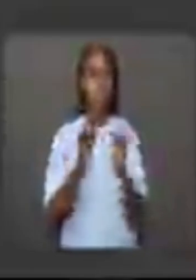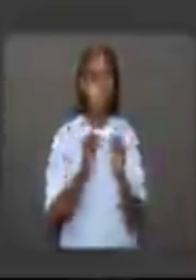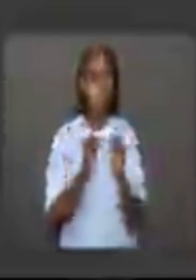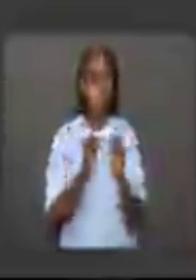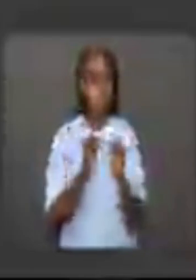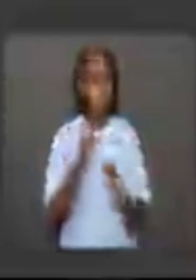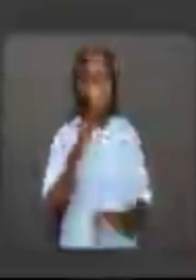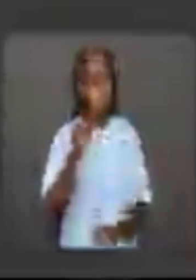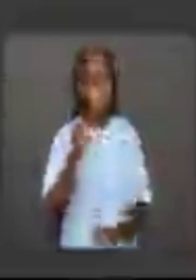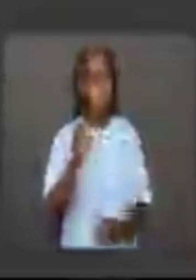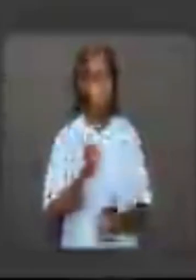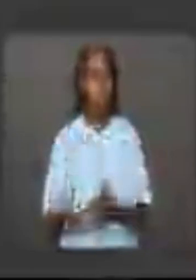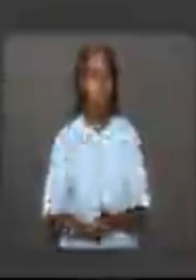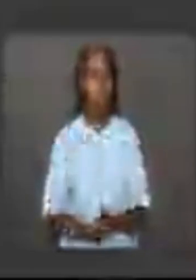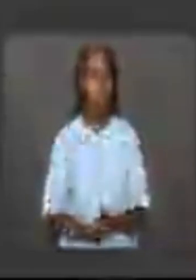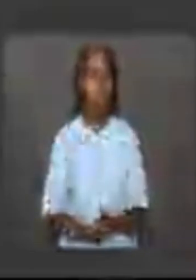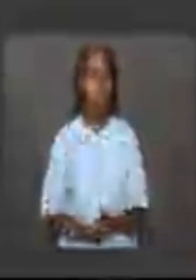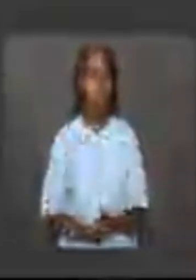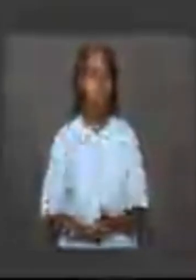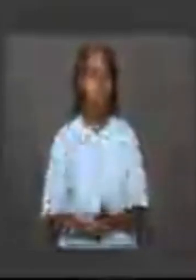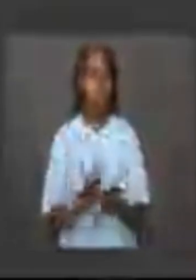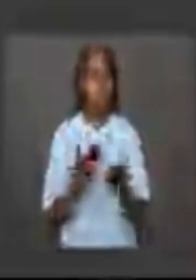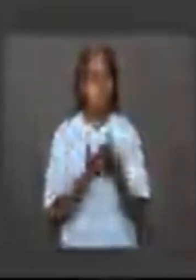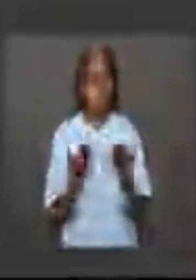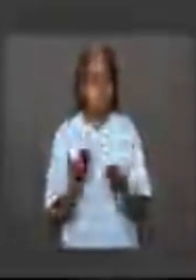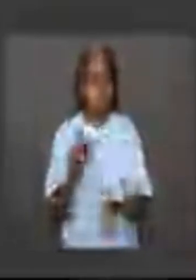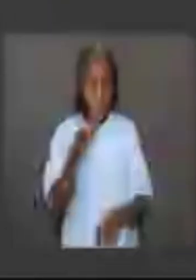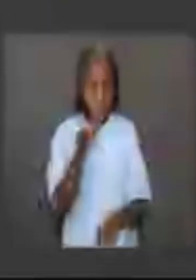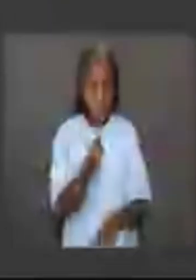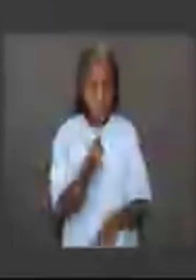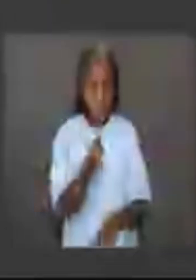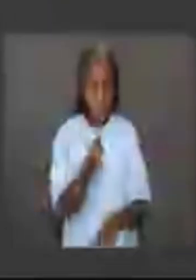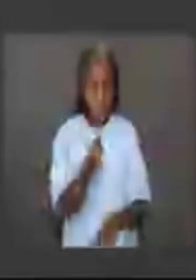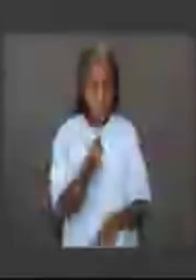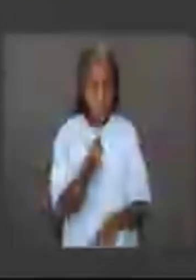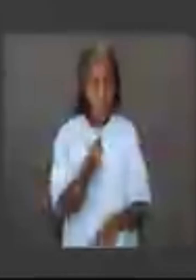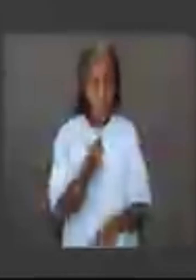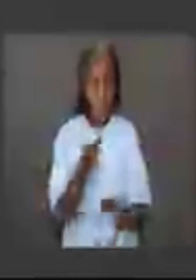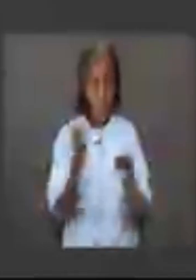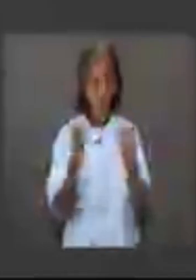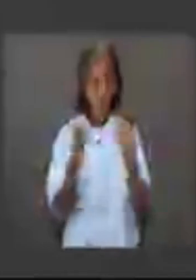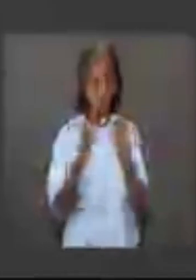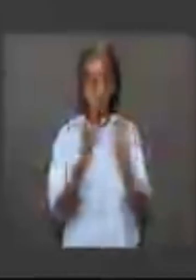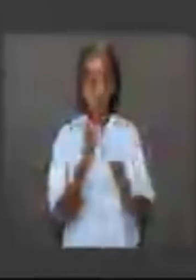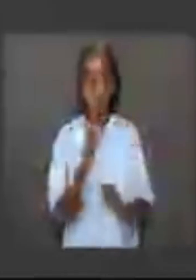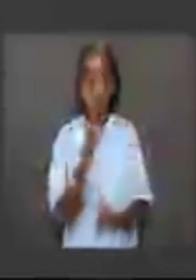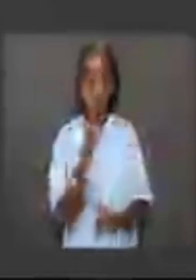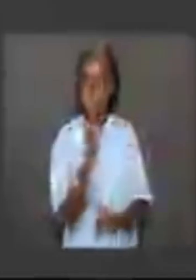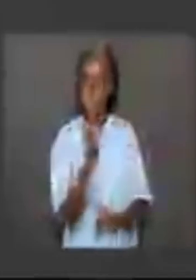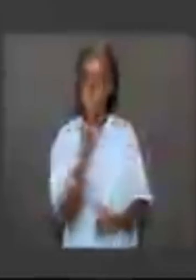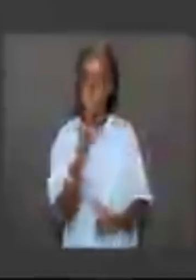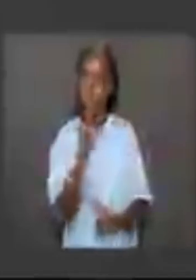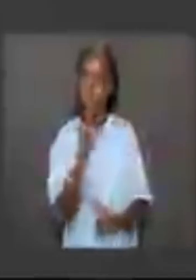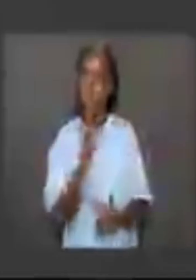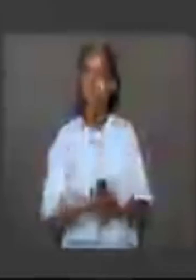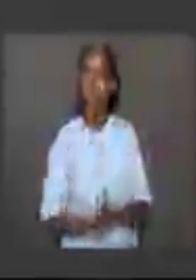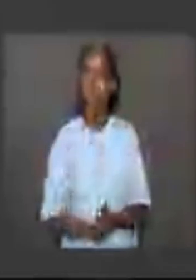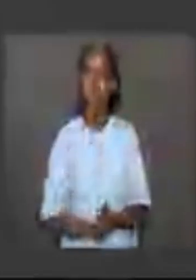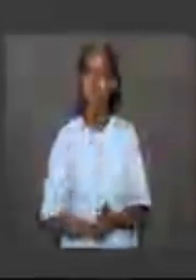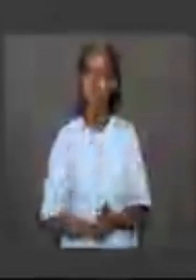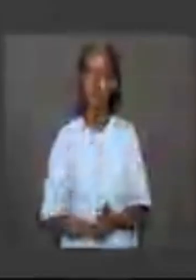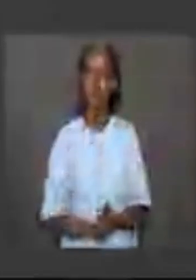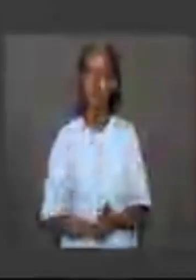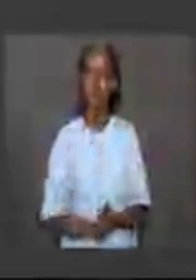equals 0, where a is not equal to 0.